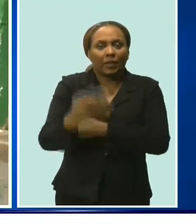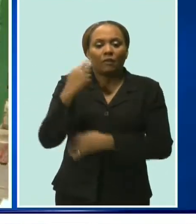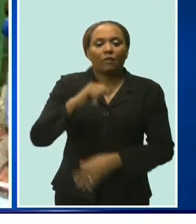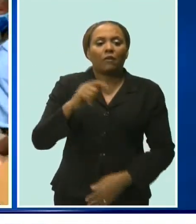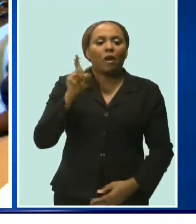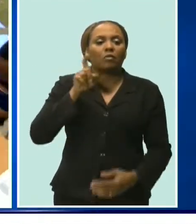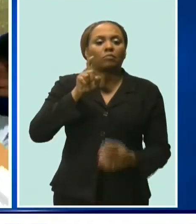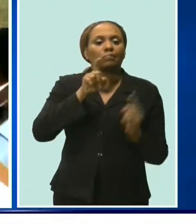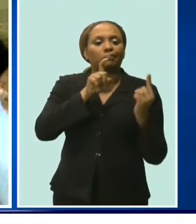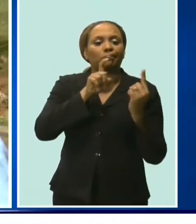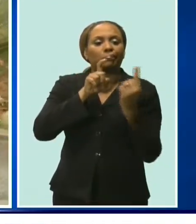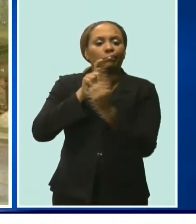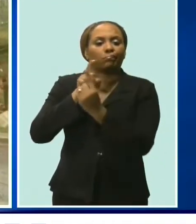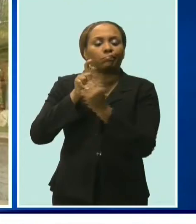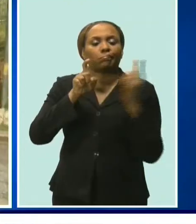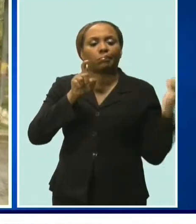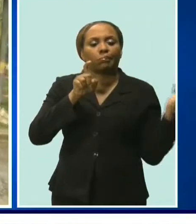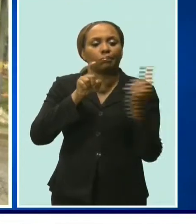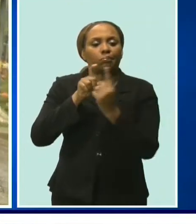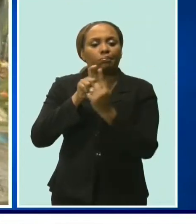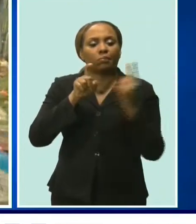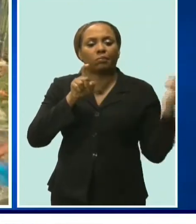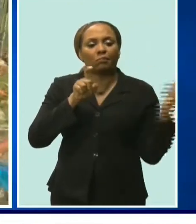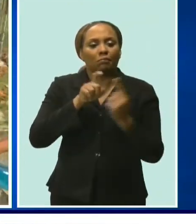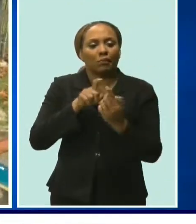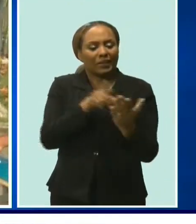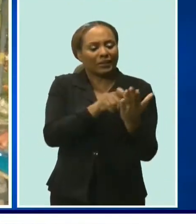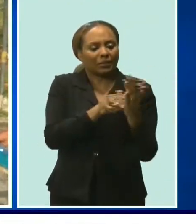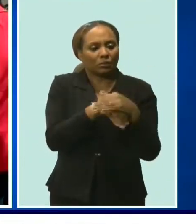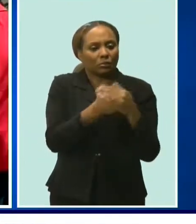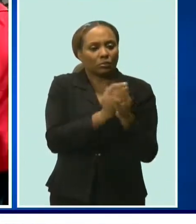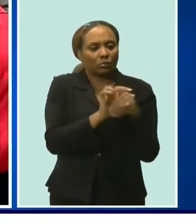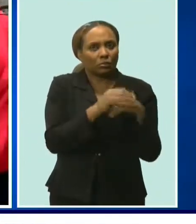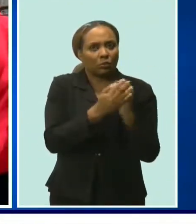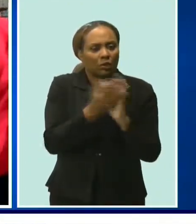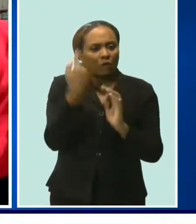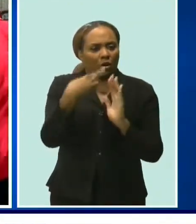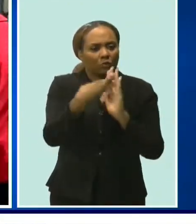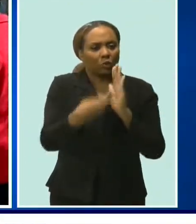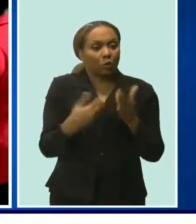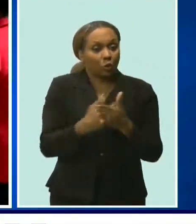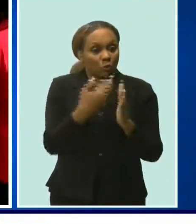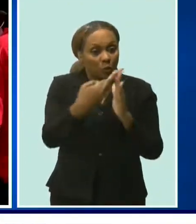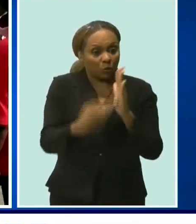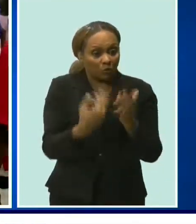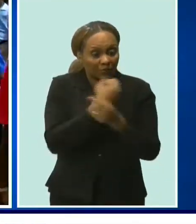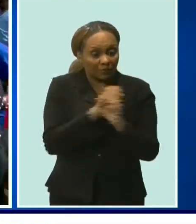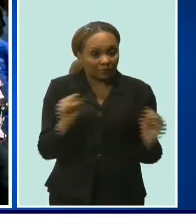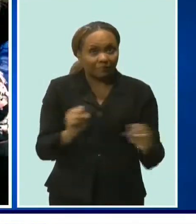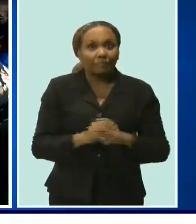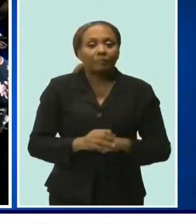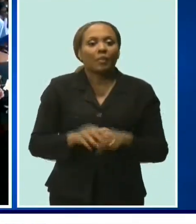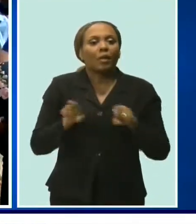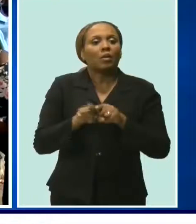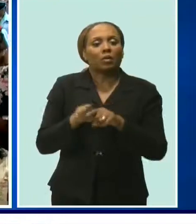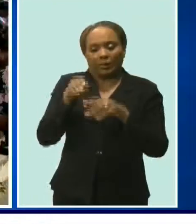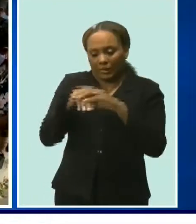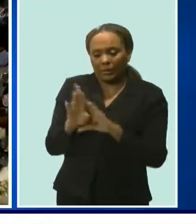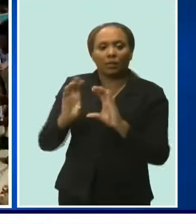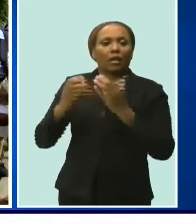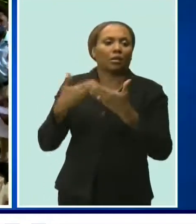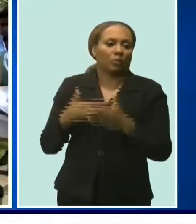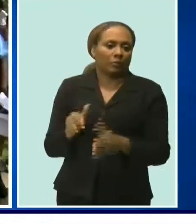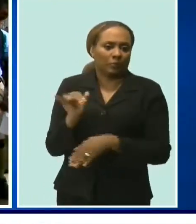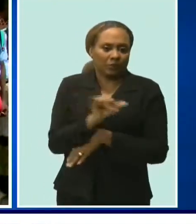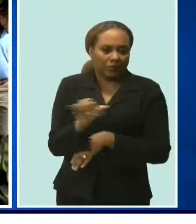sanitized, all in keeping with the COVID-19 protocols. The measures also extended to the classrooms where the tests were being